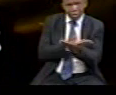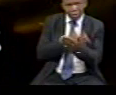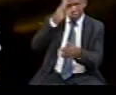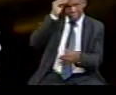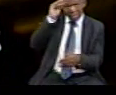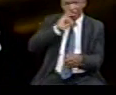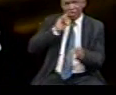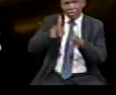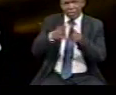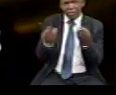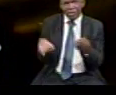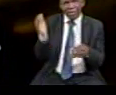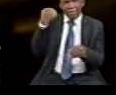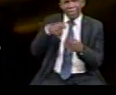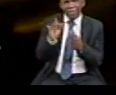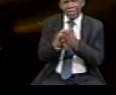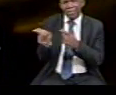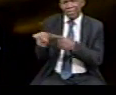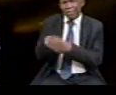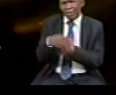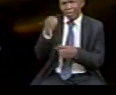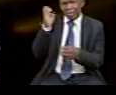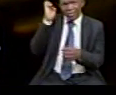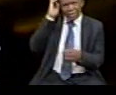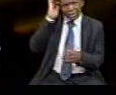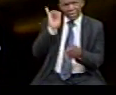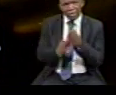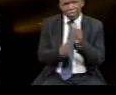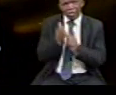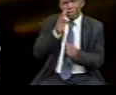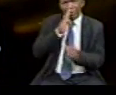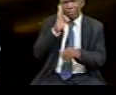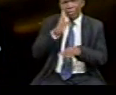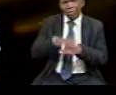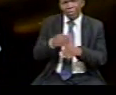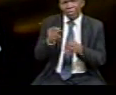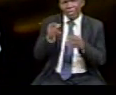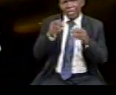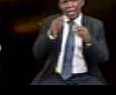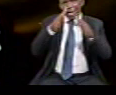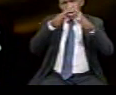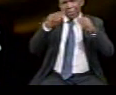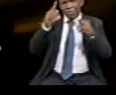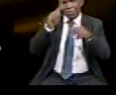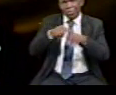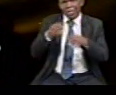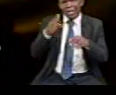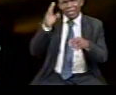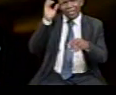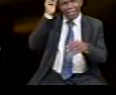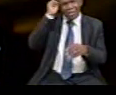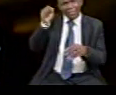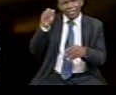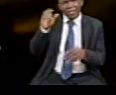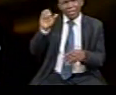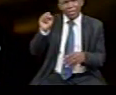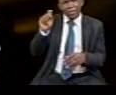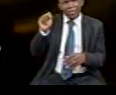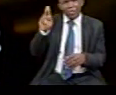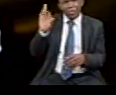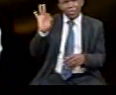his stuff in his house, let him not come down to take it away. And he that is in the field, let